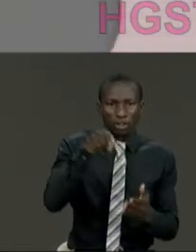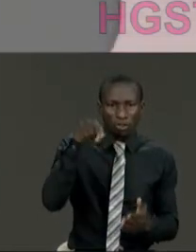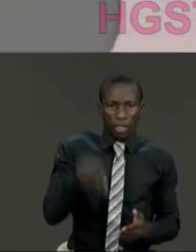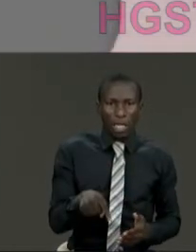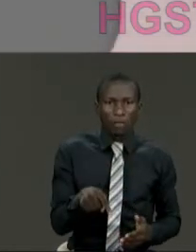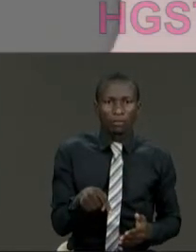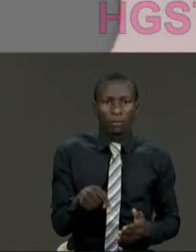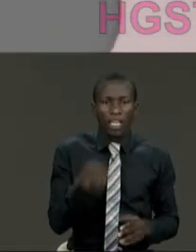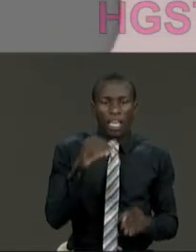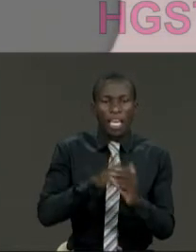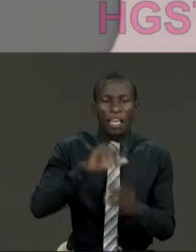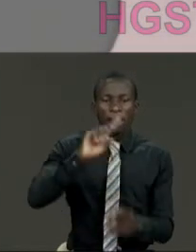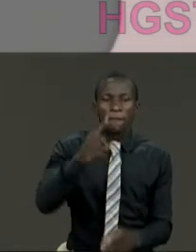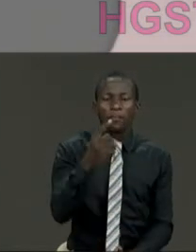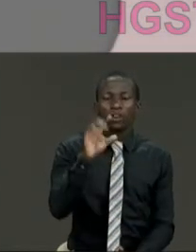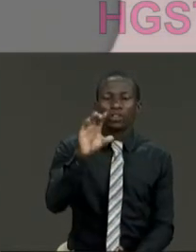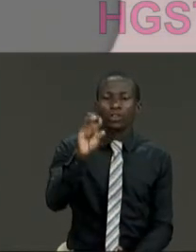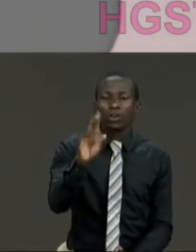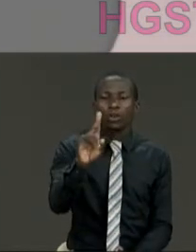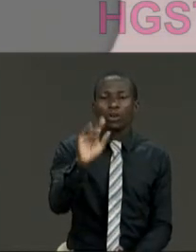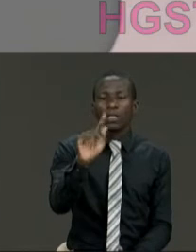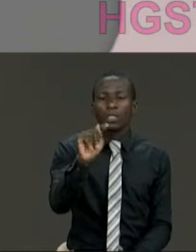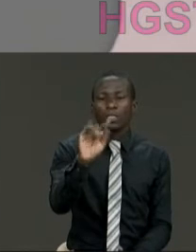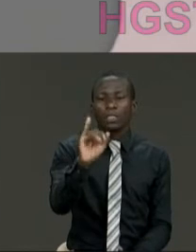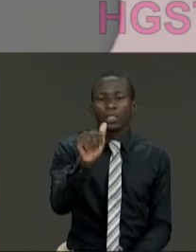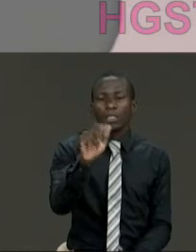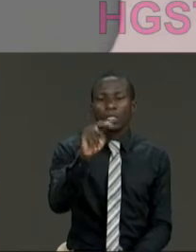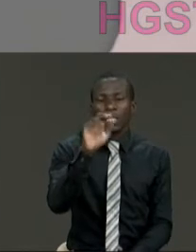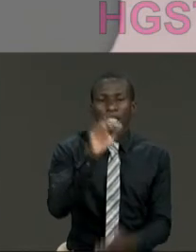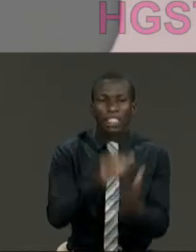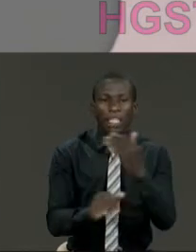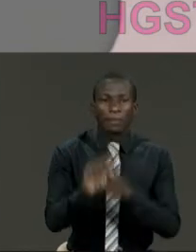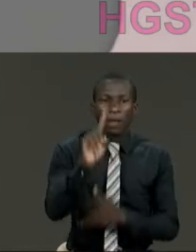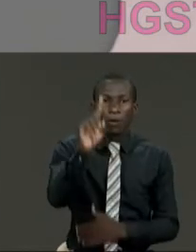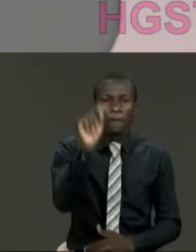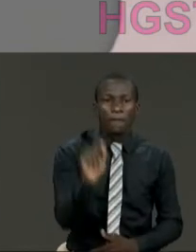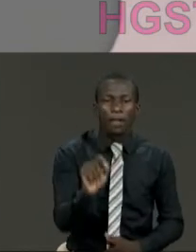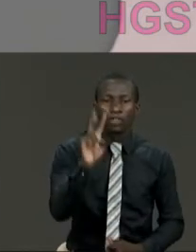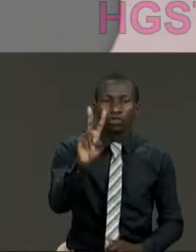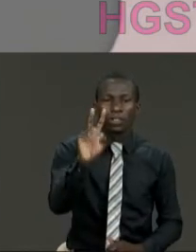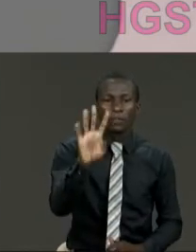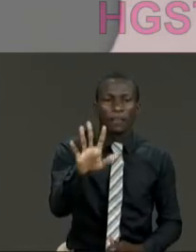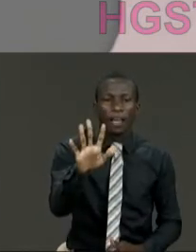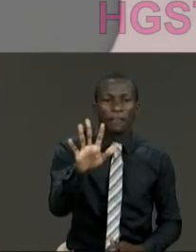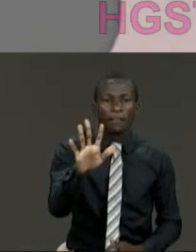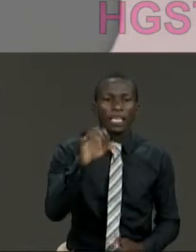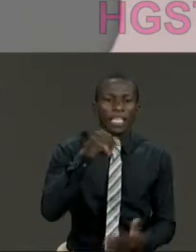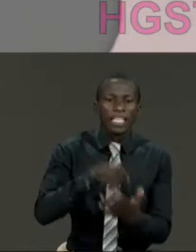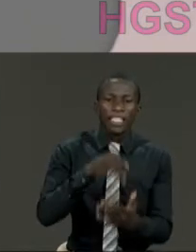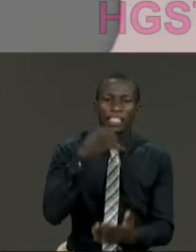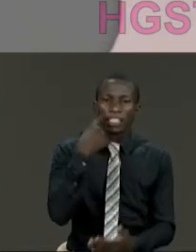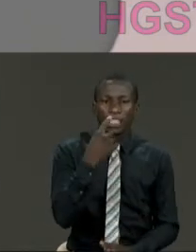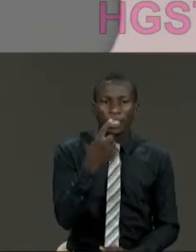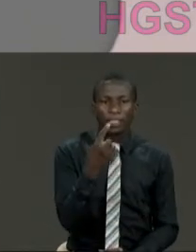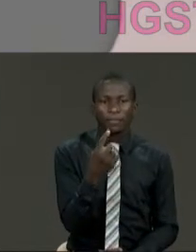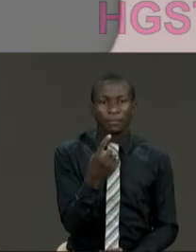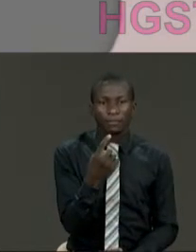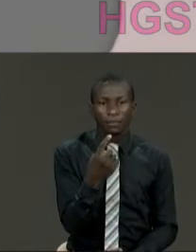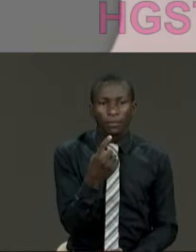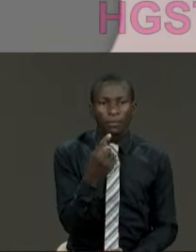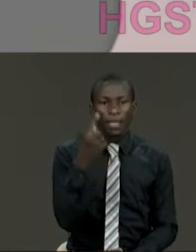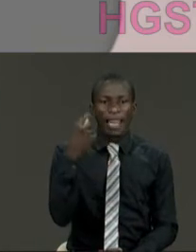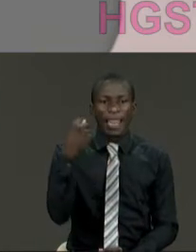in 1 Corinthians chapter 1, verse 25, 1 Corinthians 1, 25, it says,